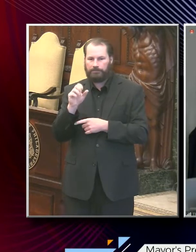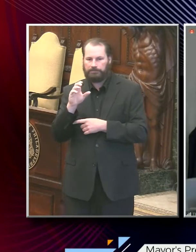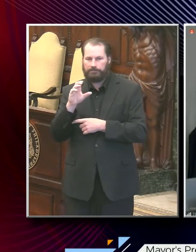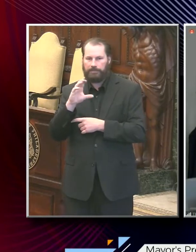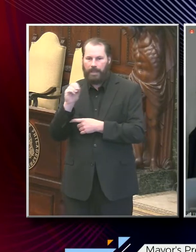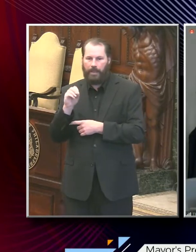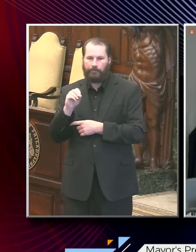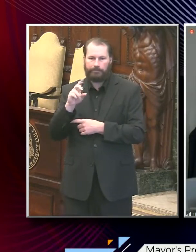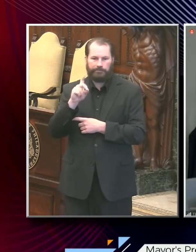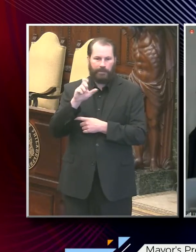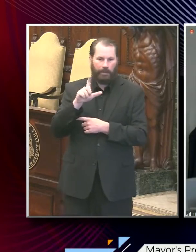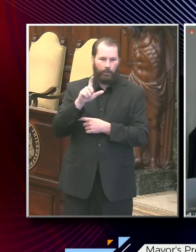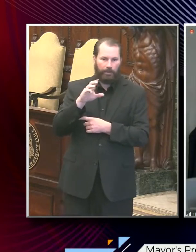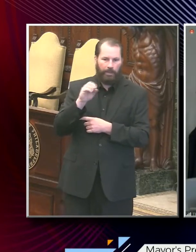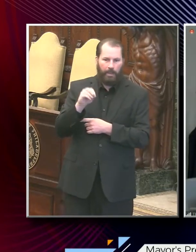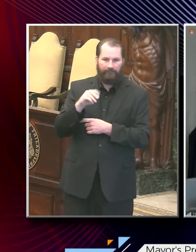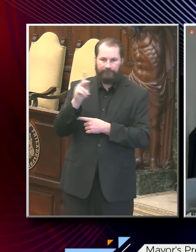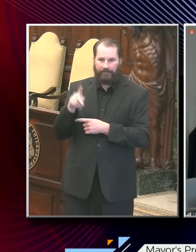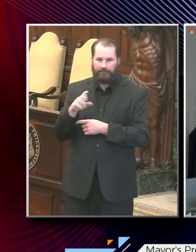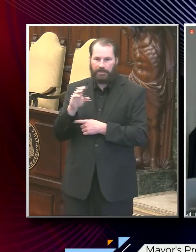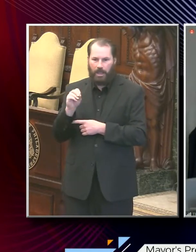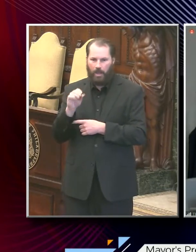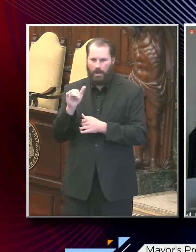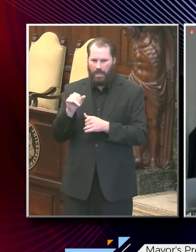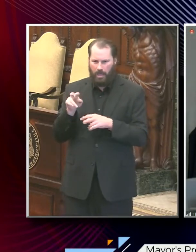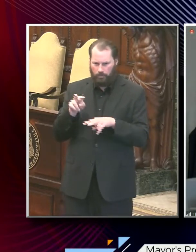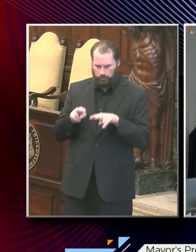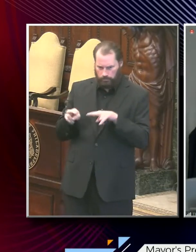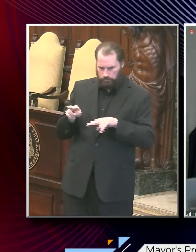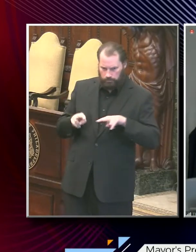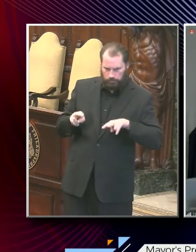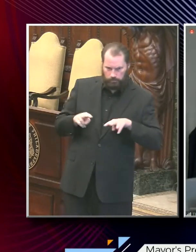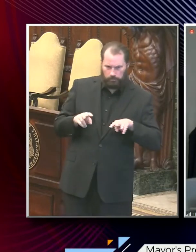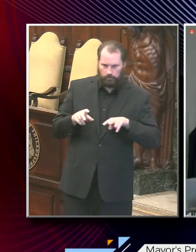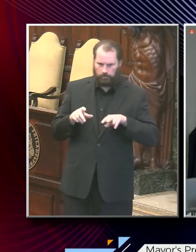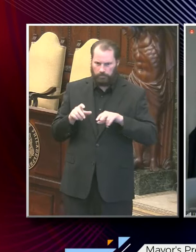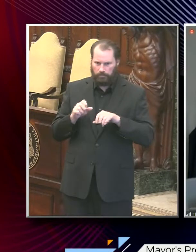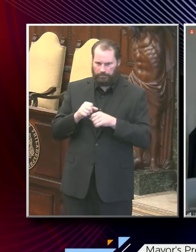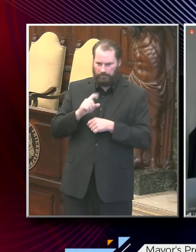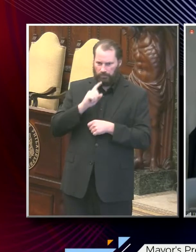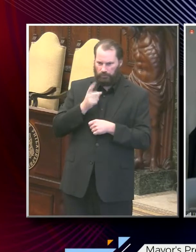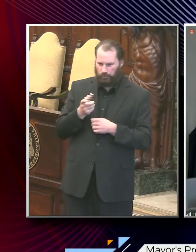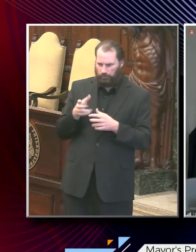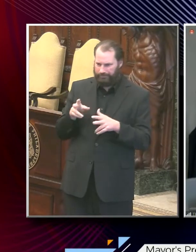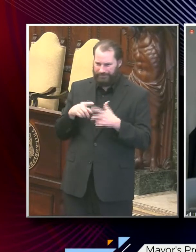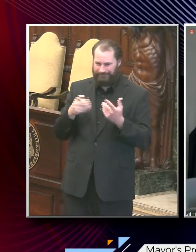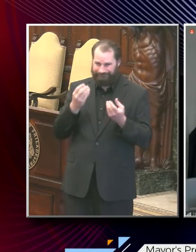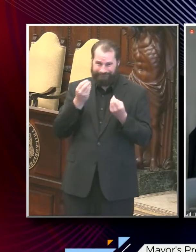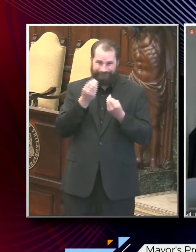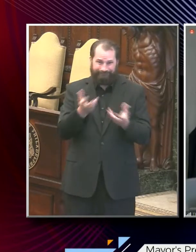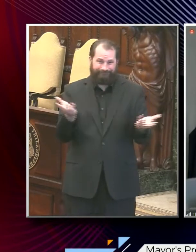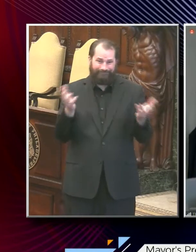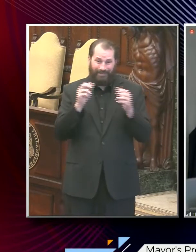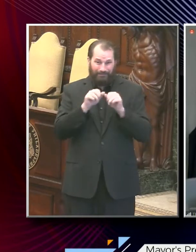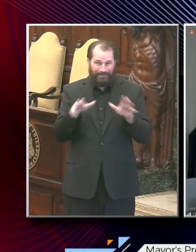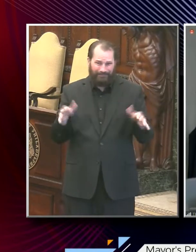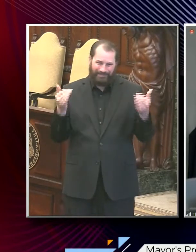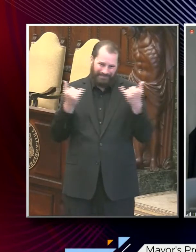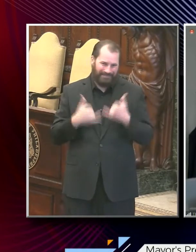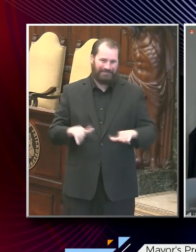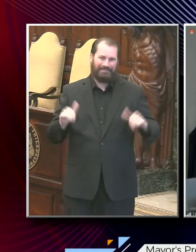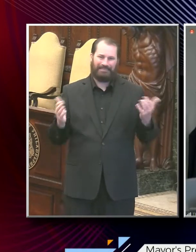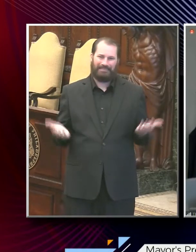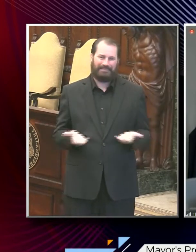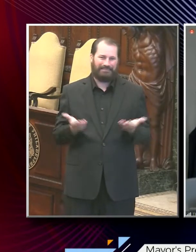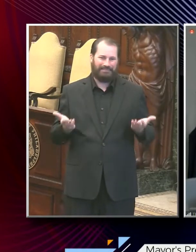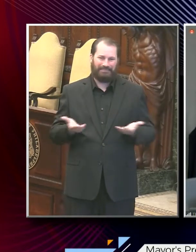the epidemic is going very much in the wrong direction in most of the United States. U.S. case counts have risen more than